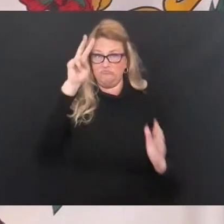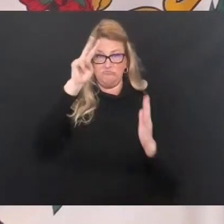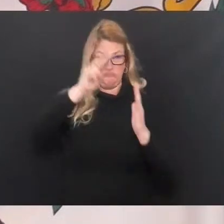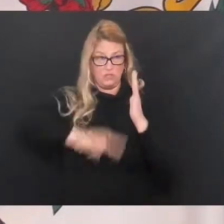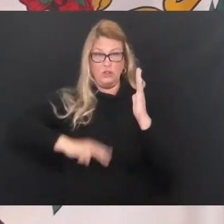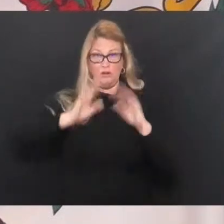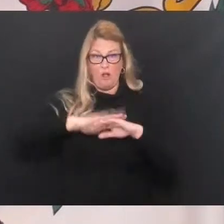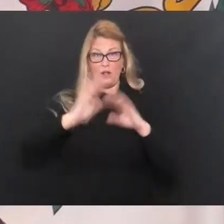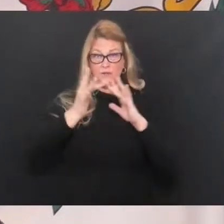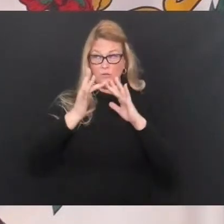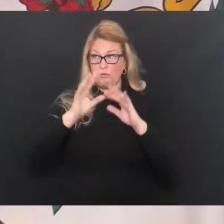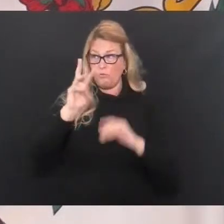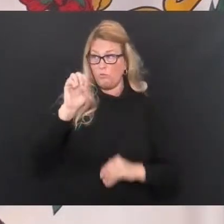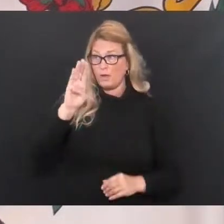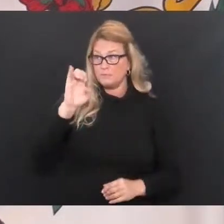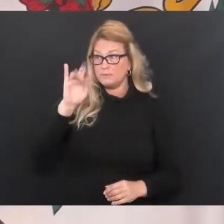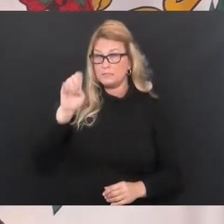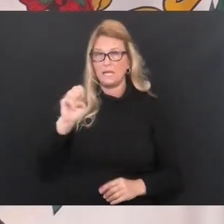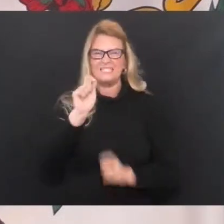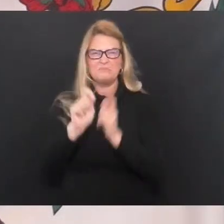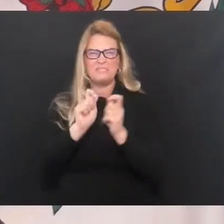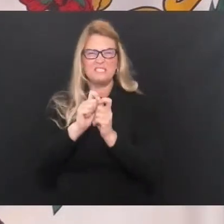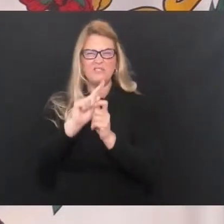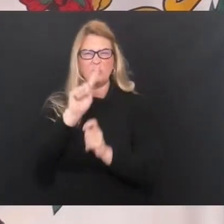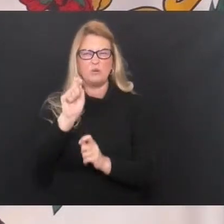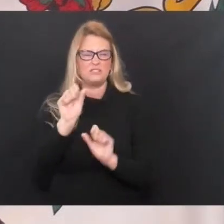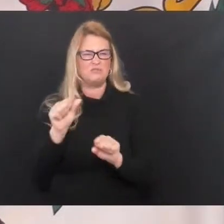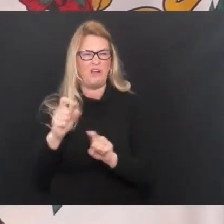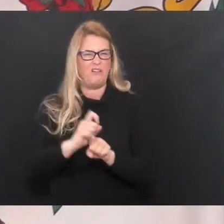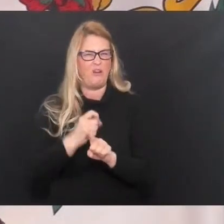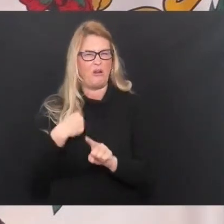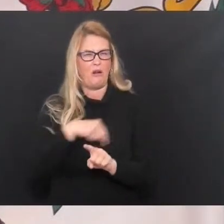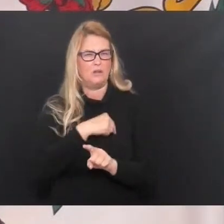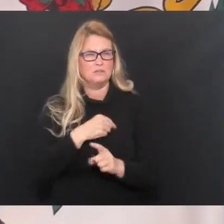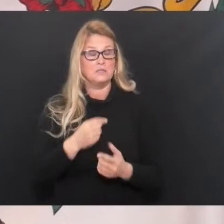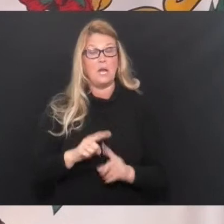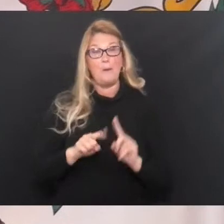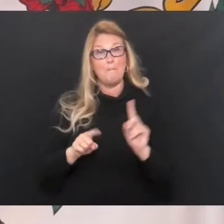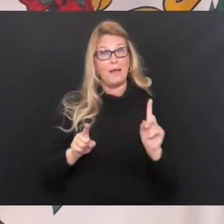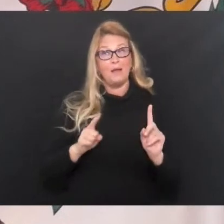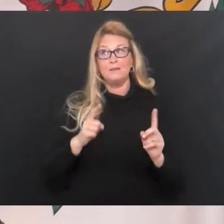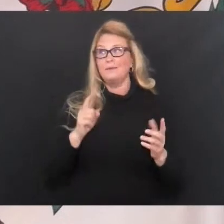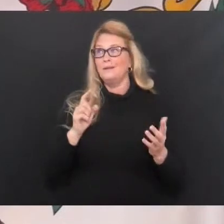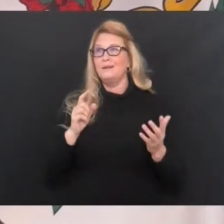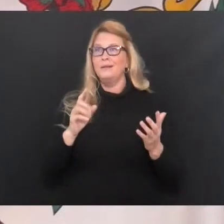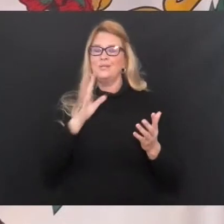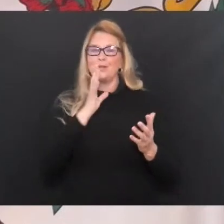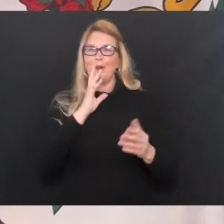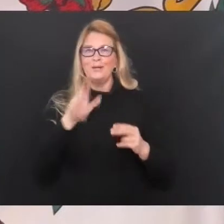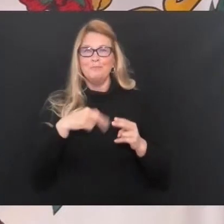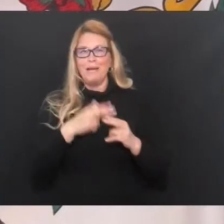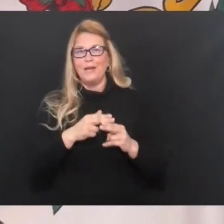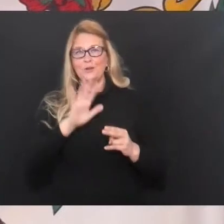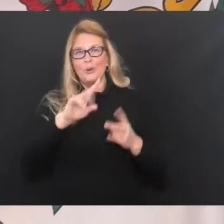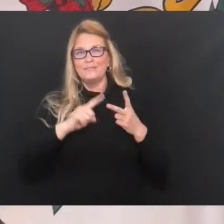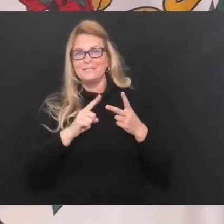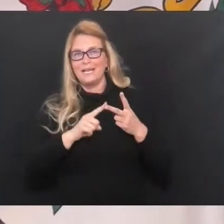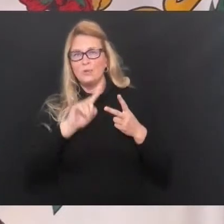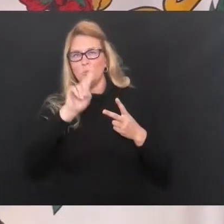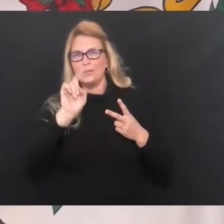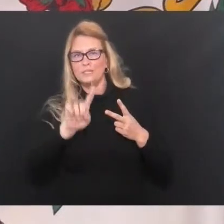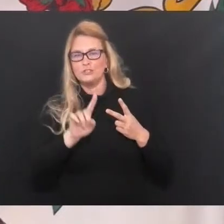have a specific question, like I said, just call us. From the standpoint, Mark, of